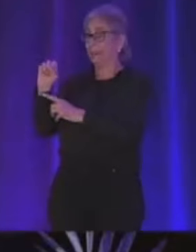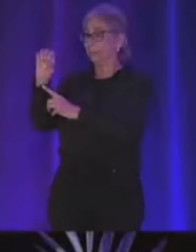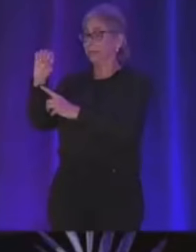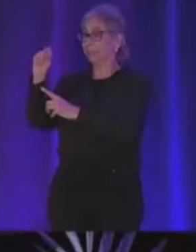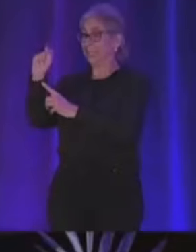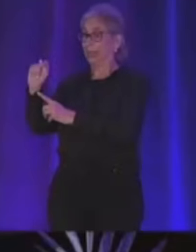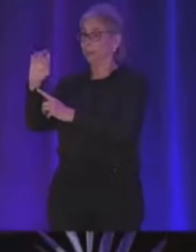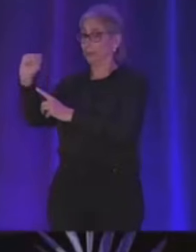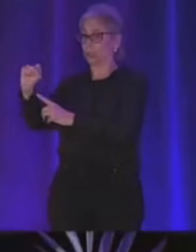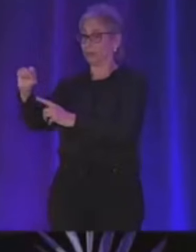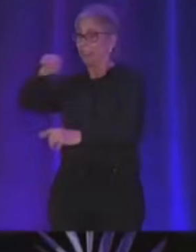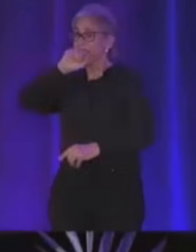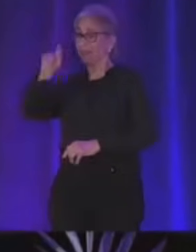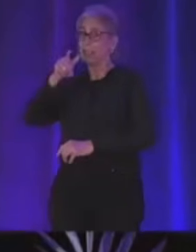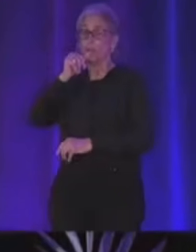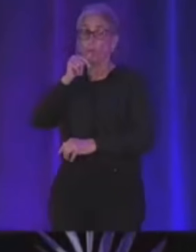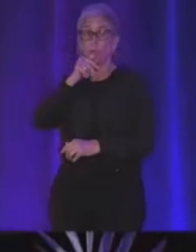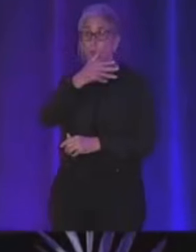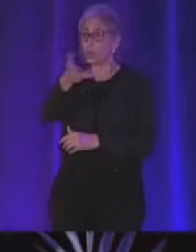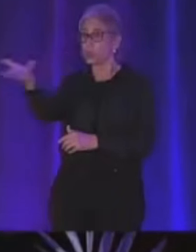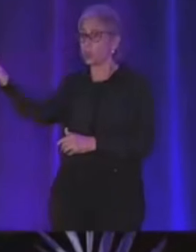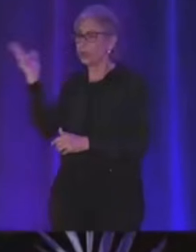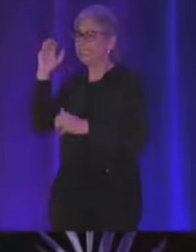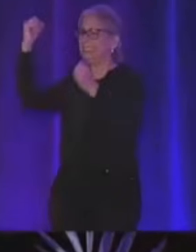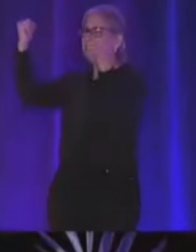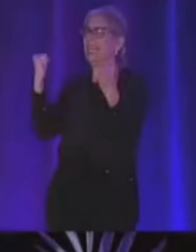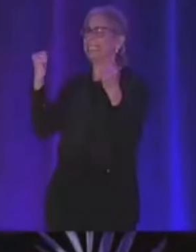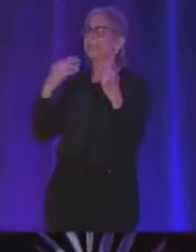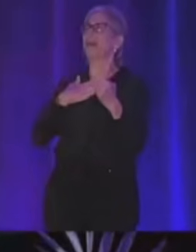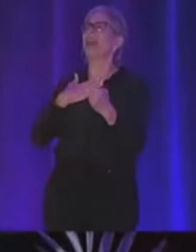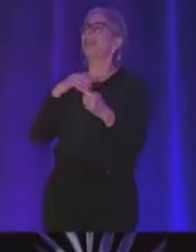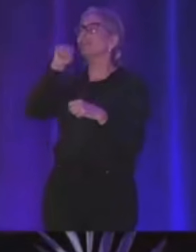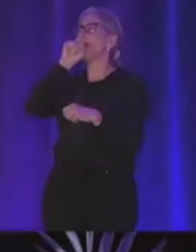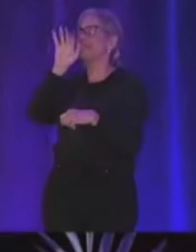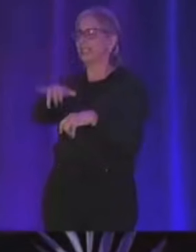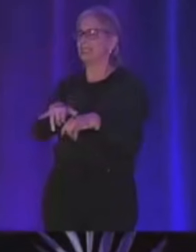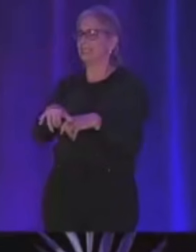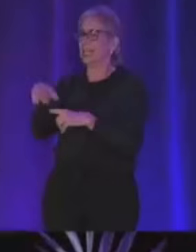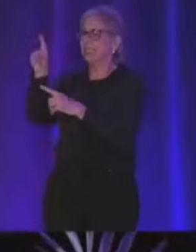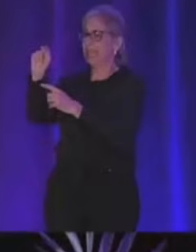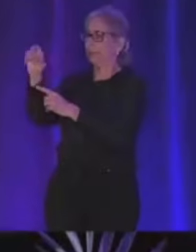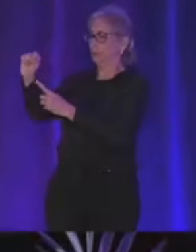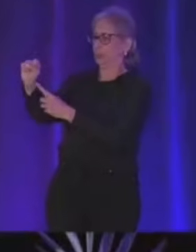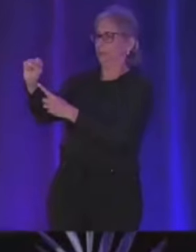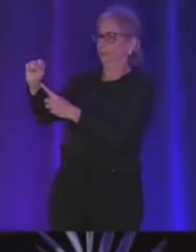loves it? Woo! Yes, buy my book. TypeScript, for